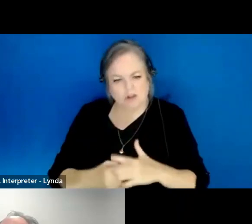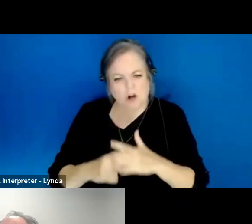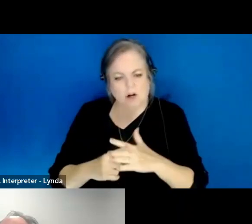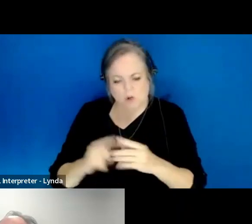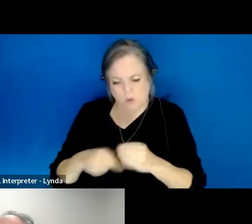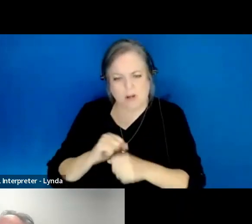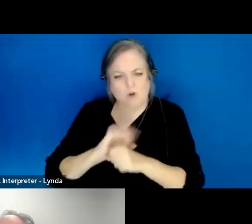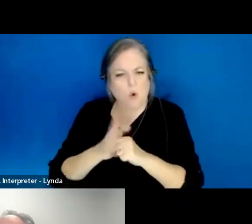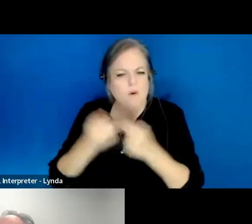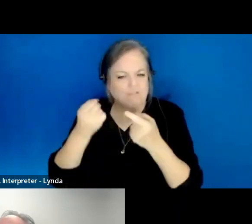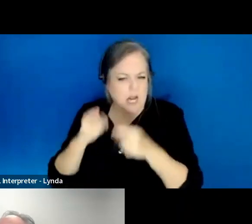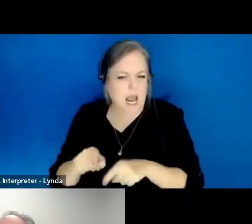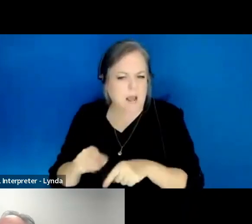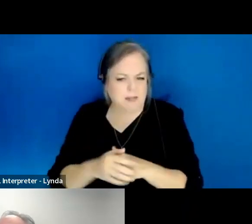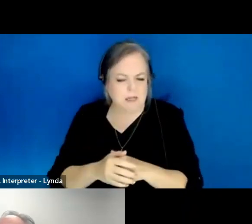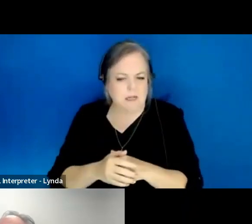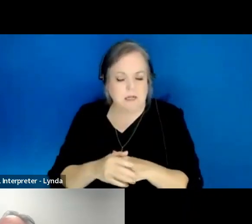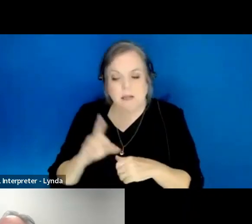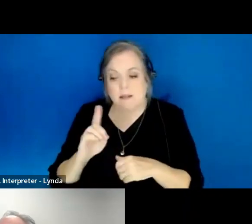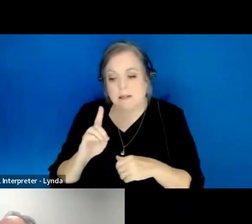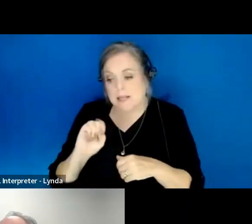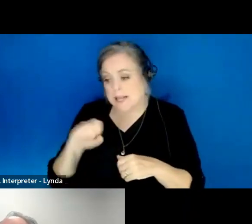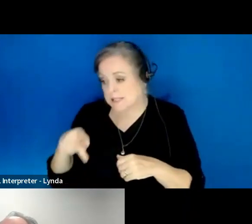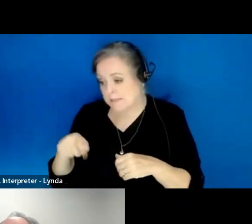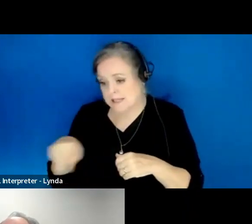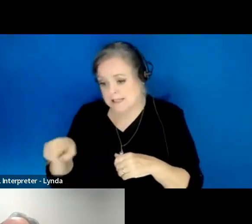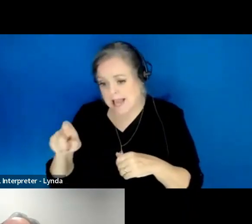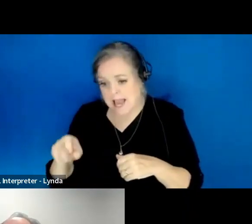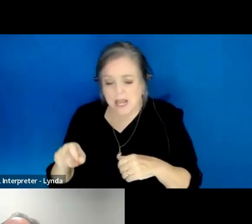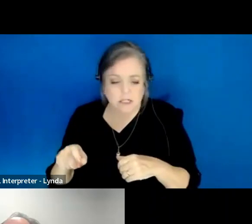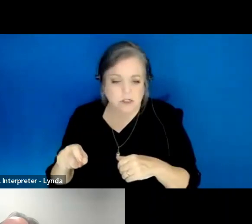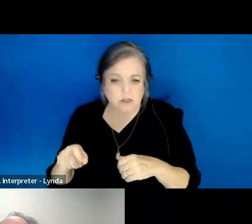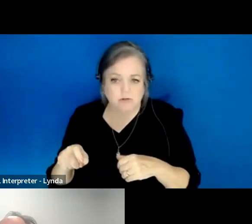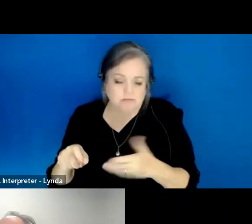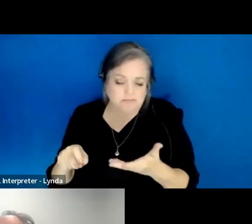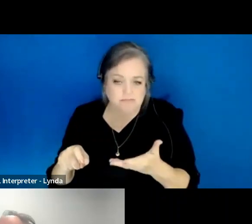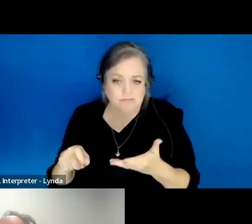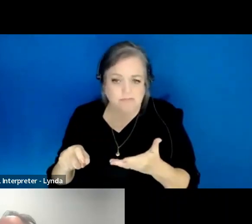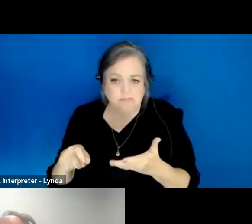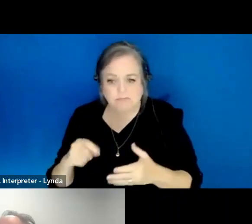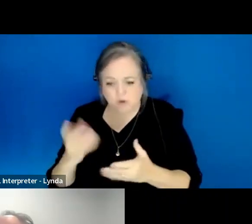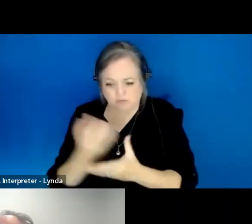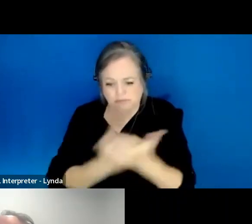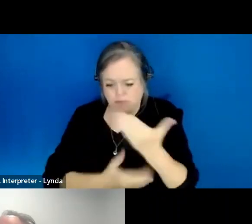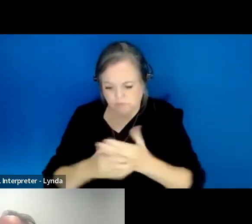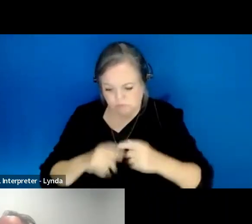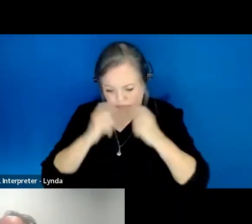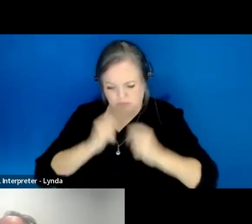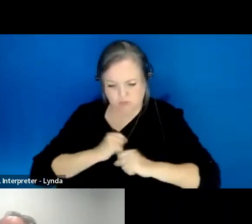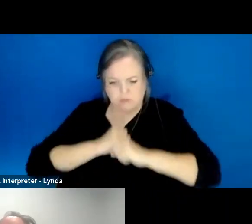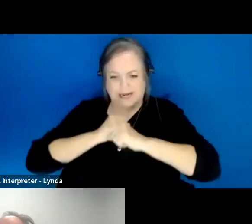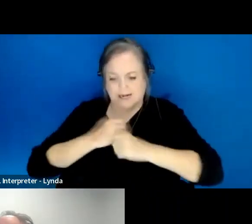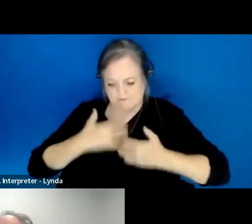COVID happened, like the DSPs had to wear the protective gear to come